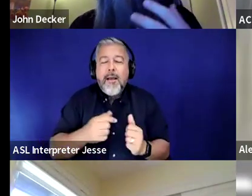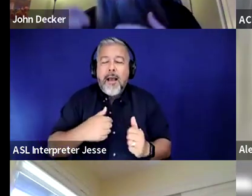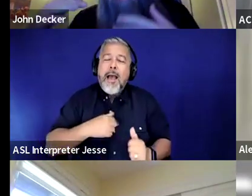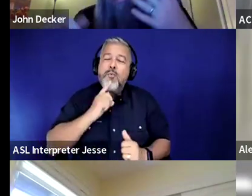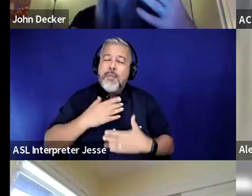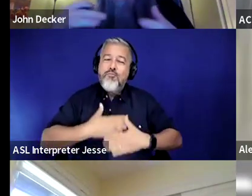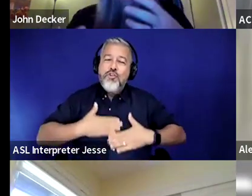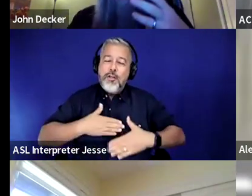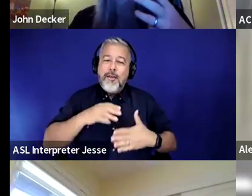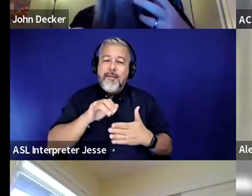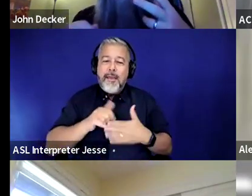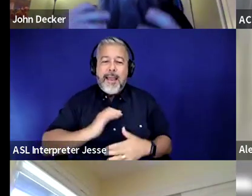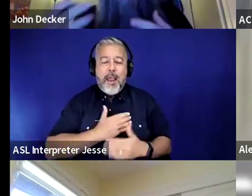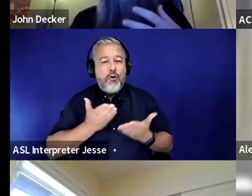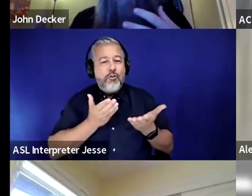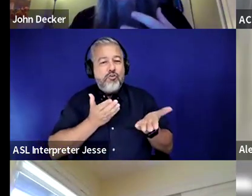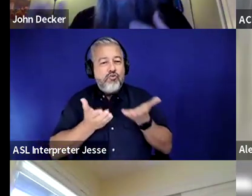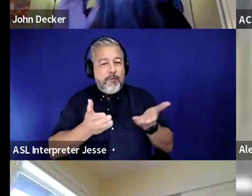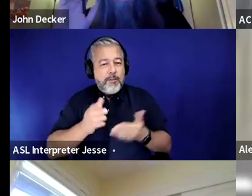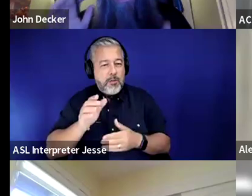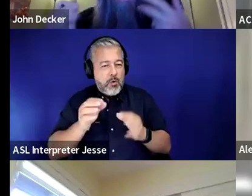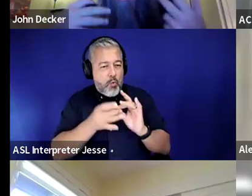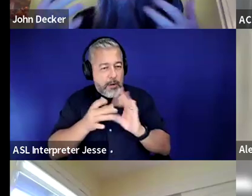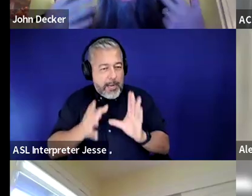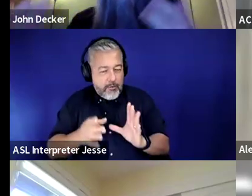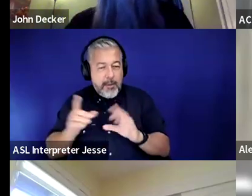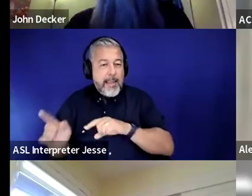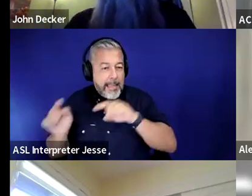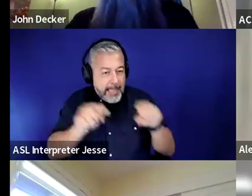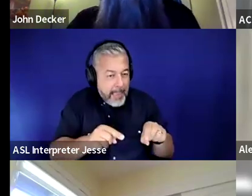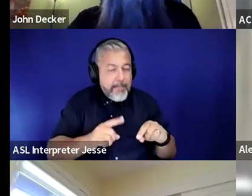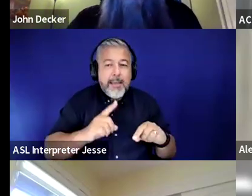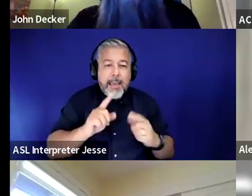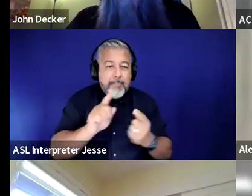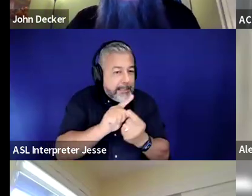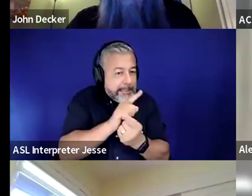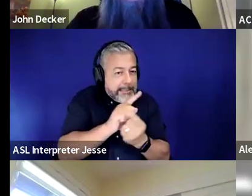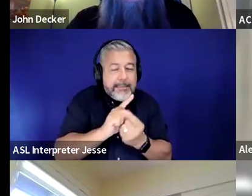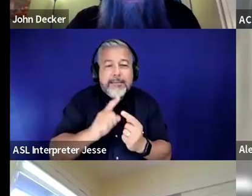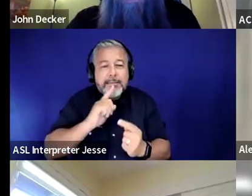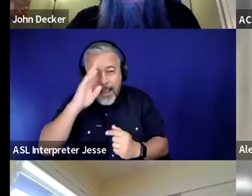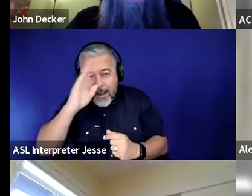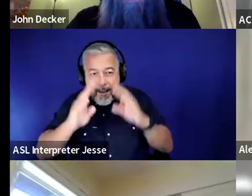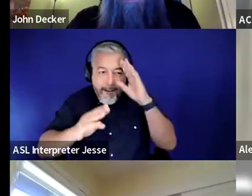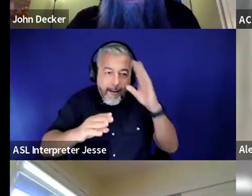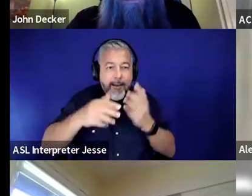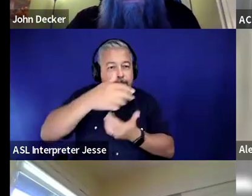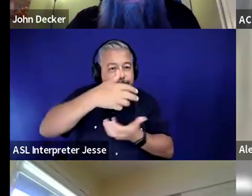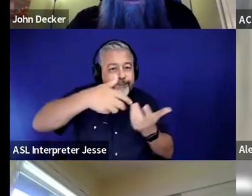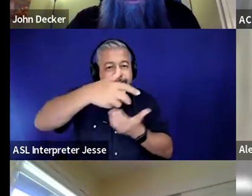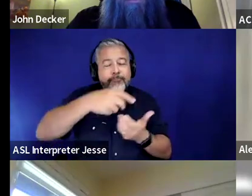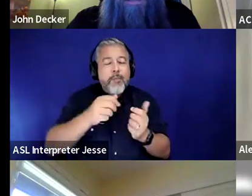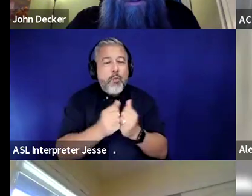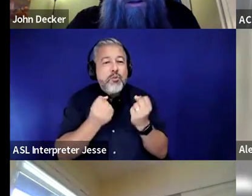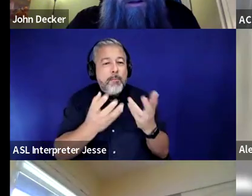just like, I know our service coordinators were able to pop by and say hi and interact with so many clients that participated in